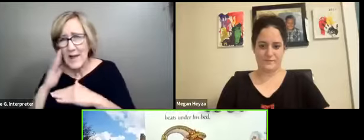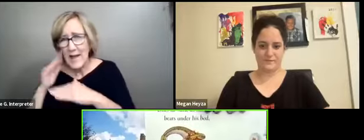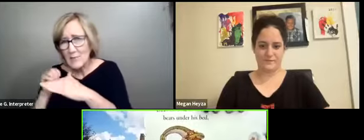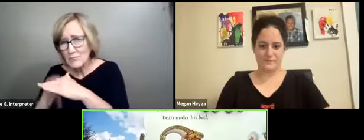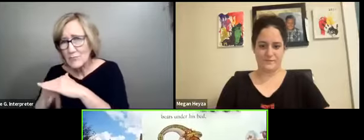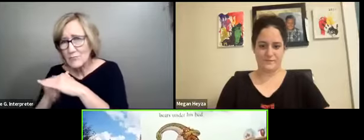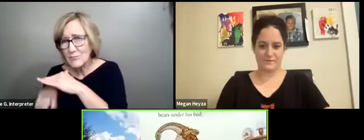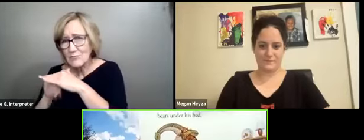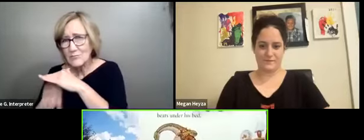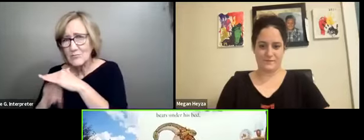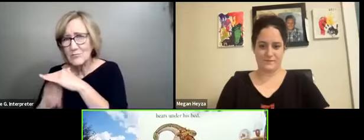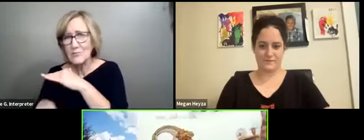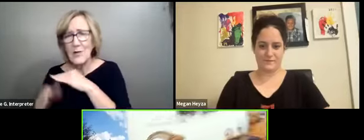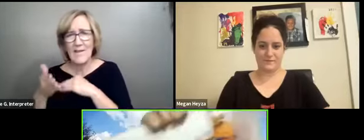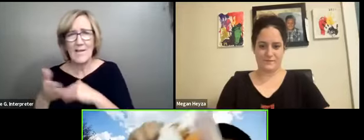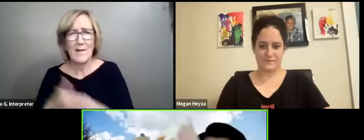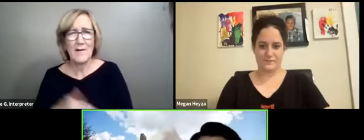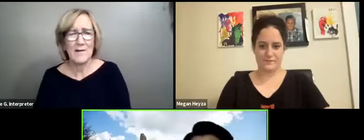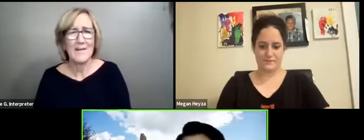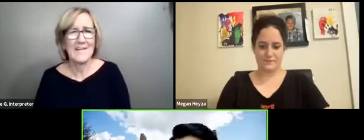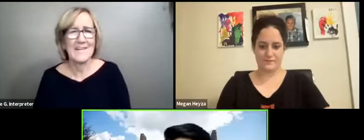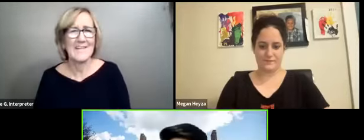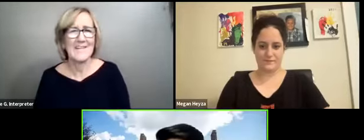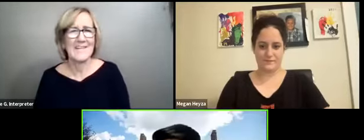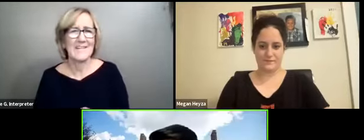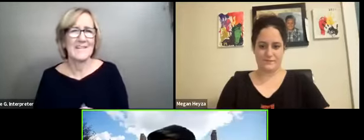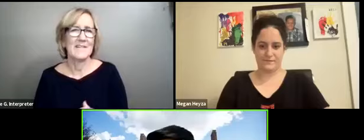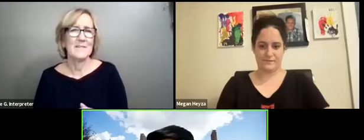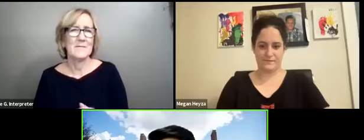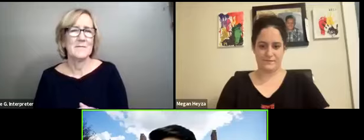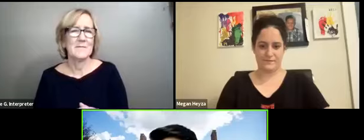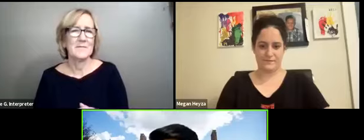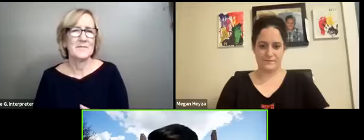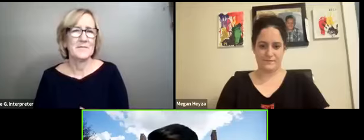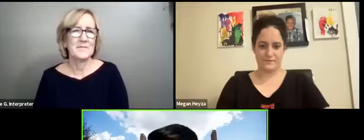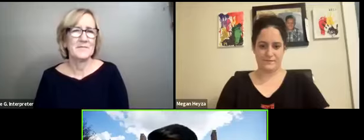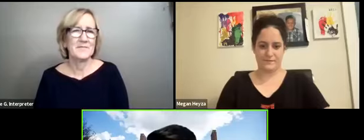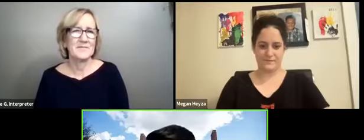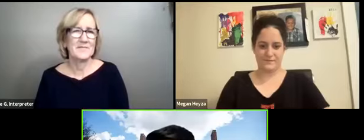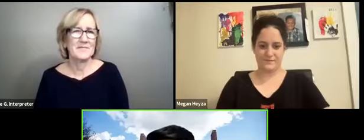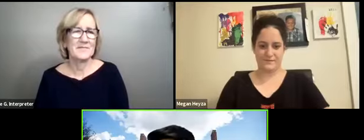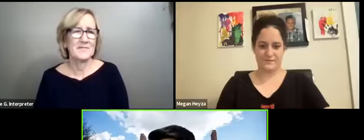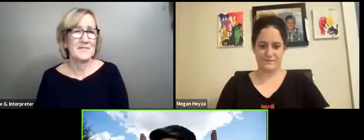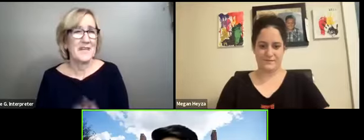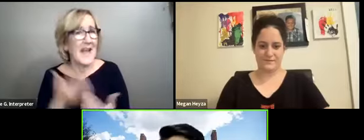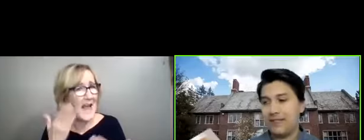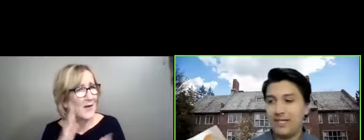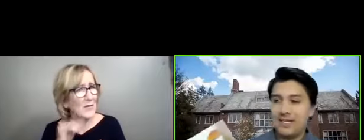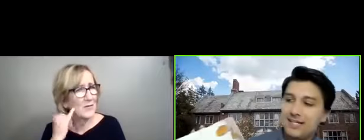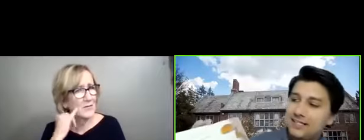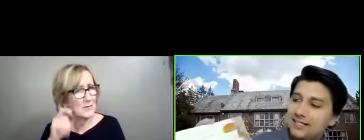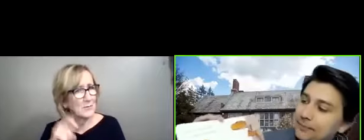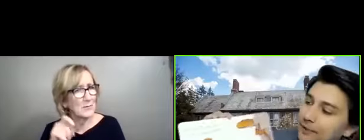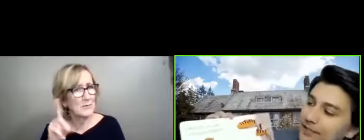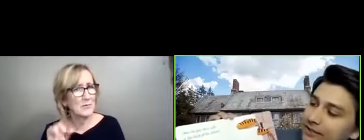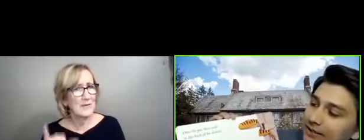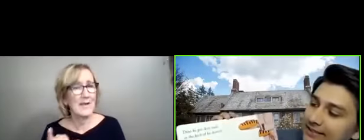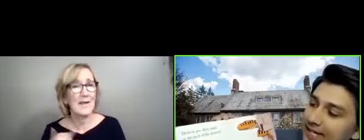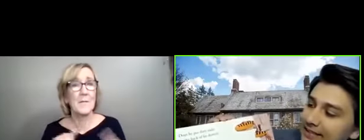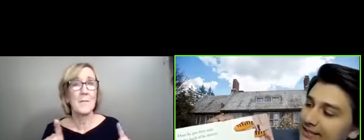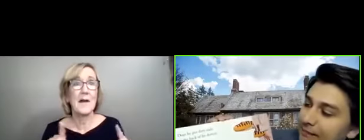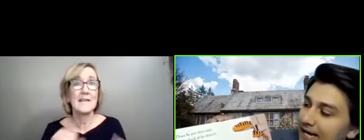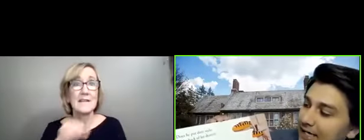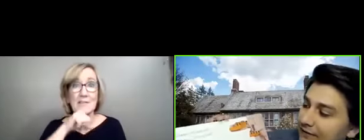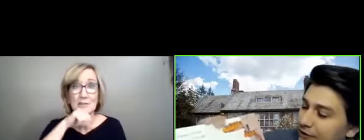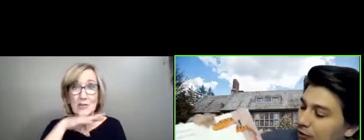bunch right there, all underneath his bed. I don't know if these are things you're supposed to be doing. Does he put his dirty